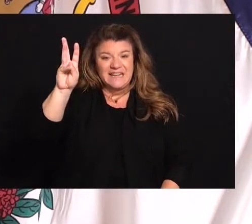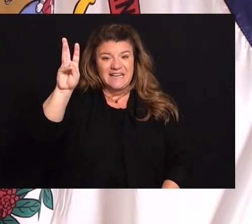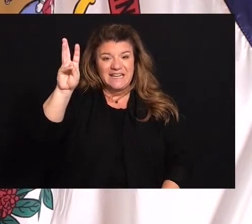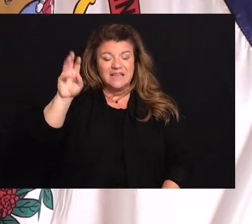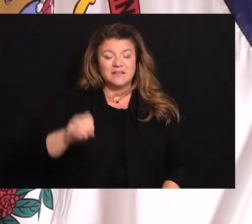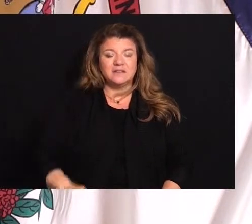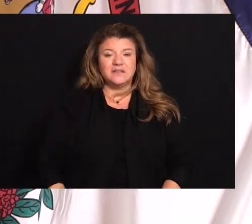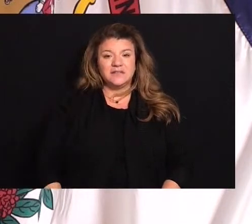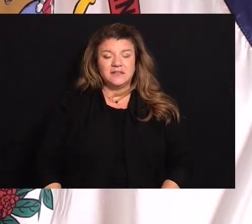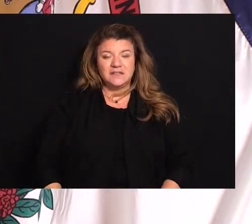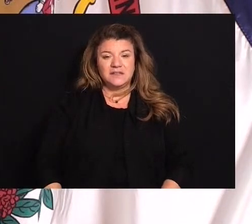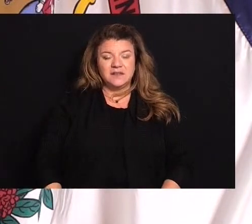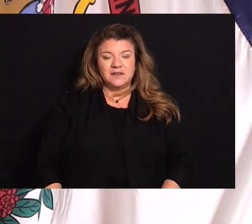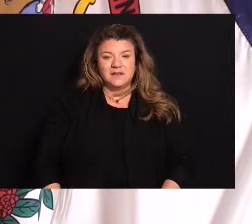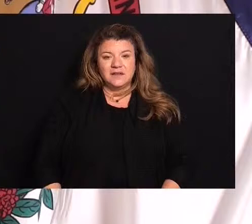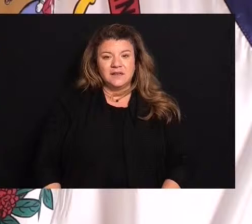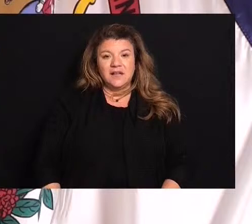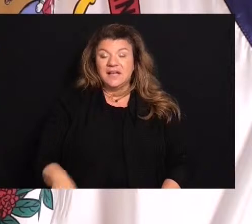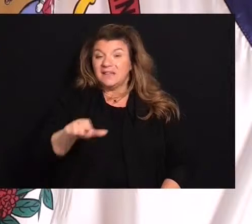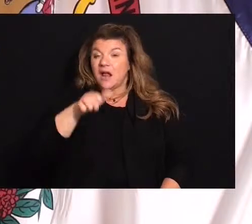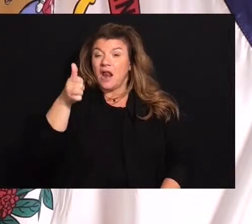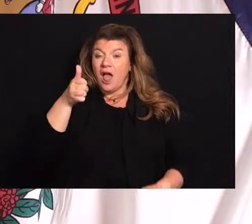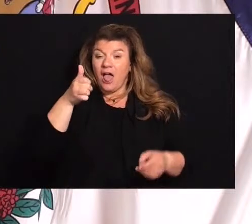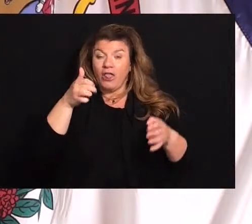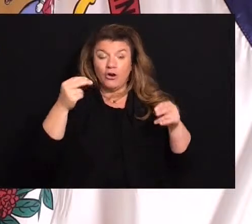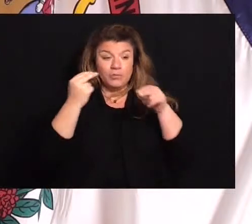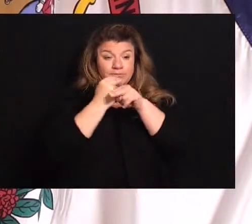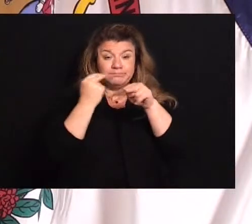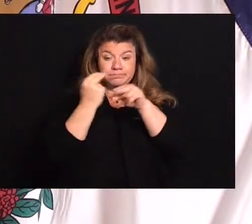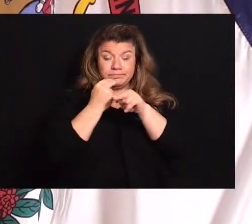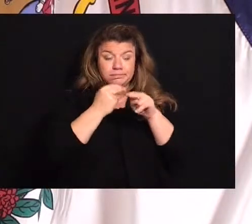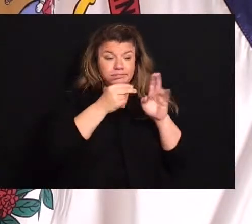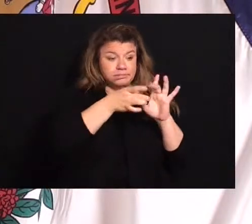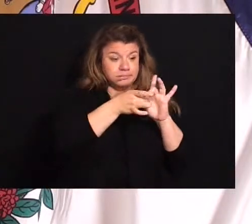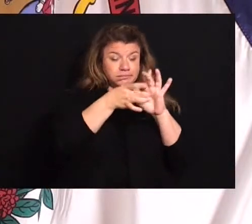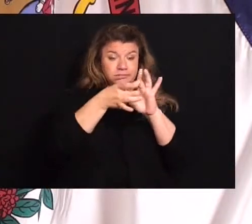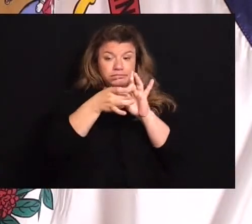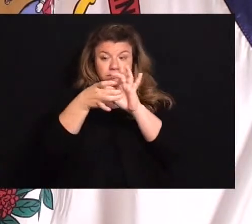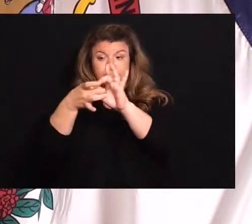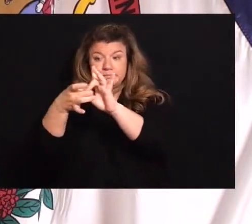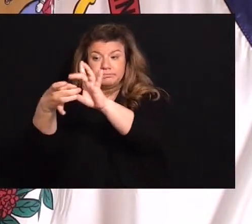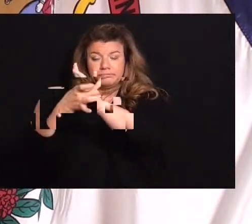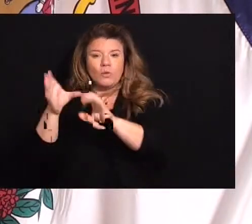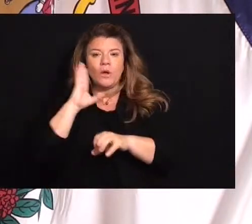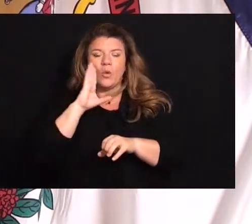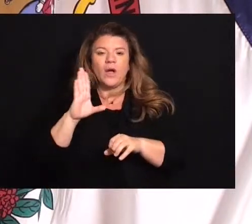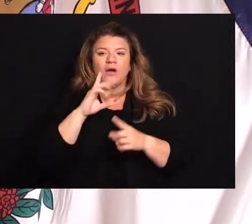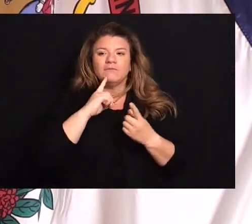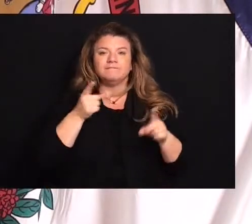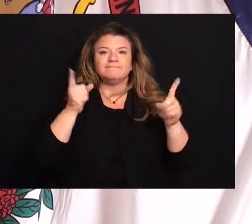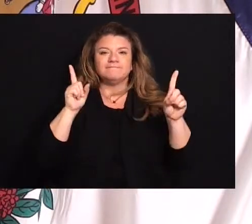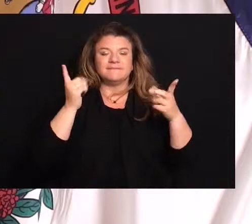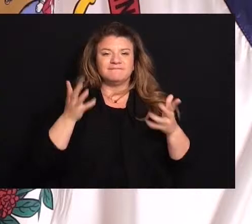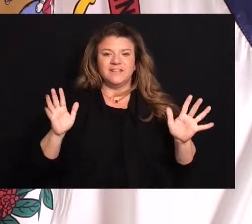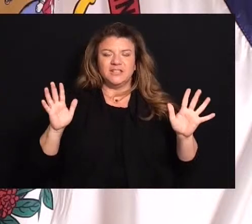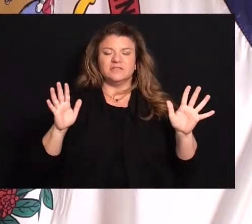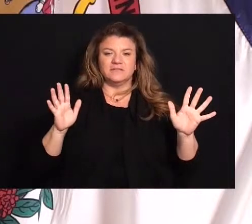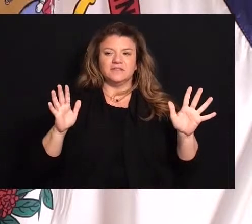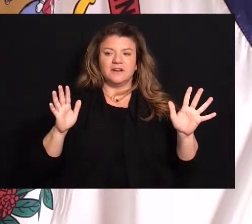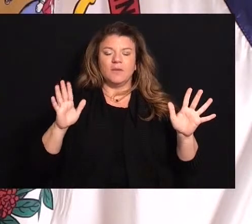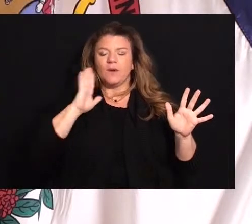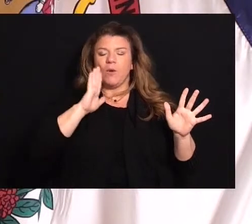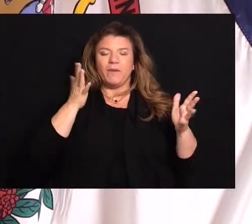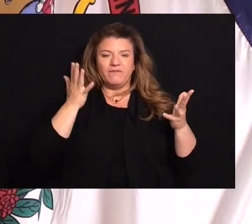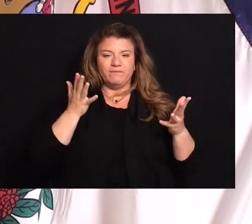it is just another piece. As we keep piecing it together and everything, we'll eventually get to the end of the rainbow here, and we'll get this